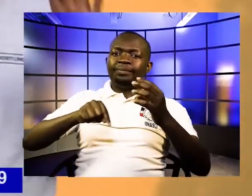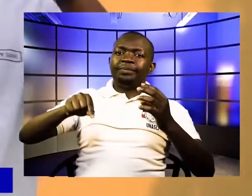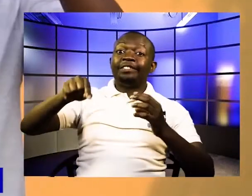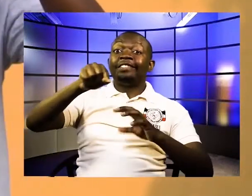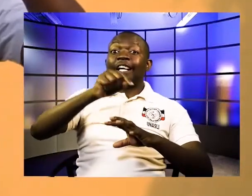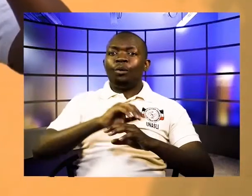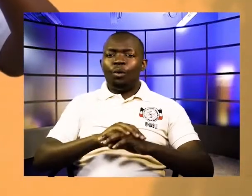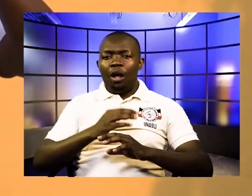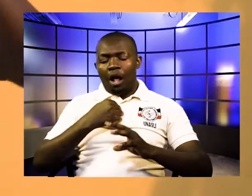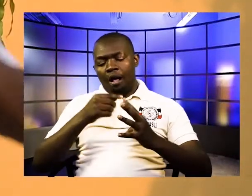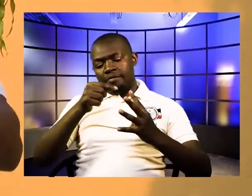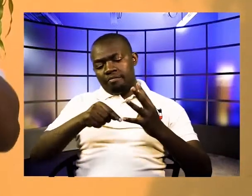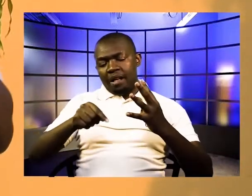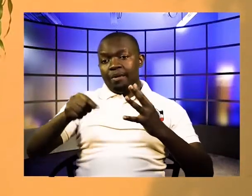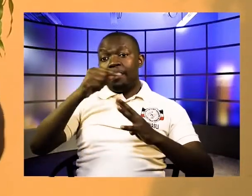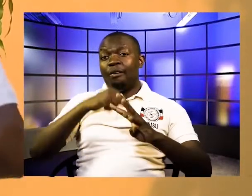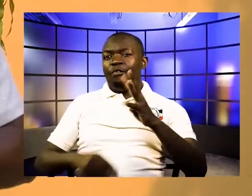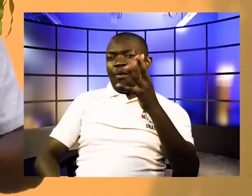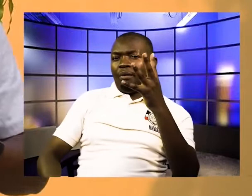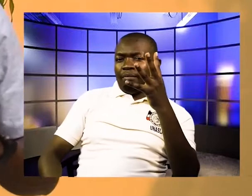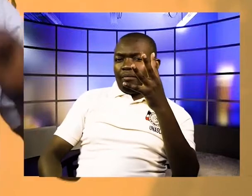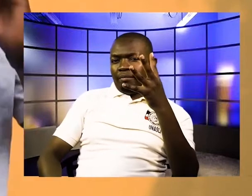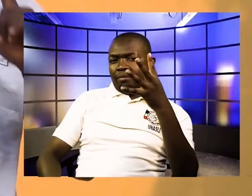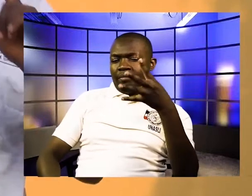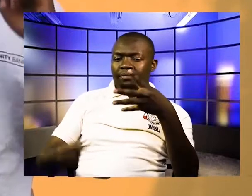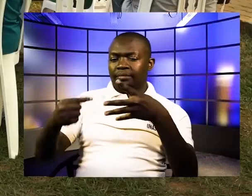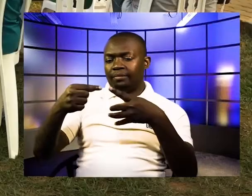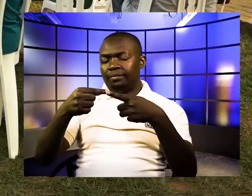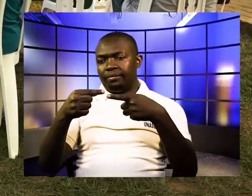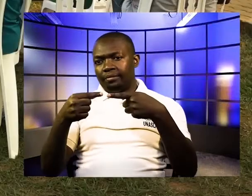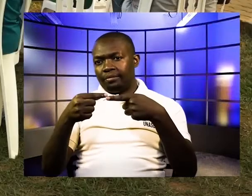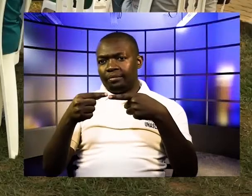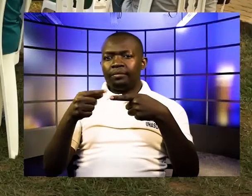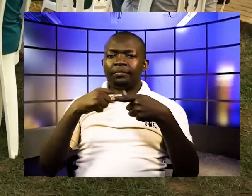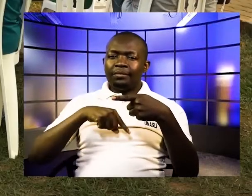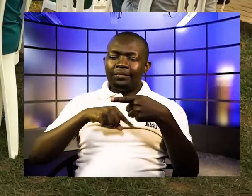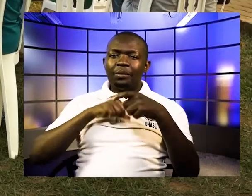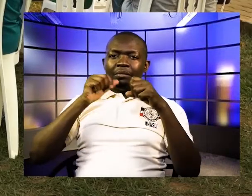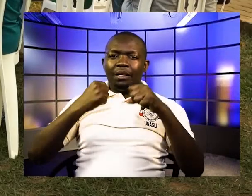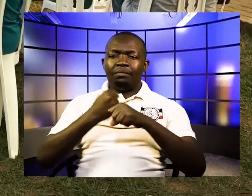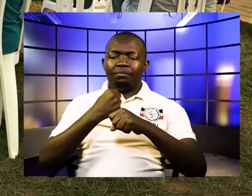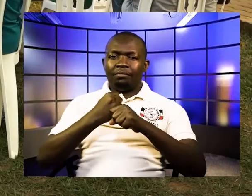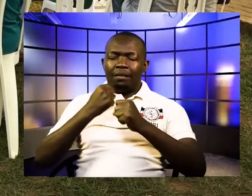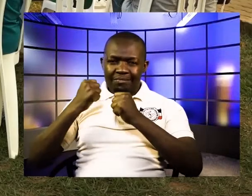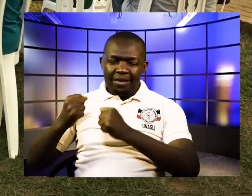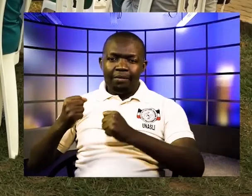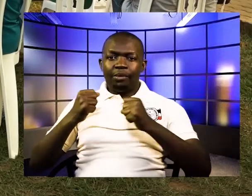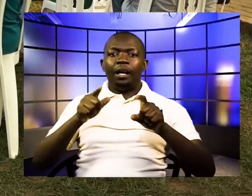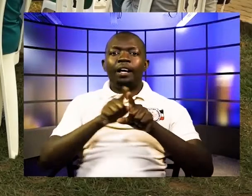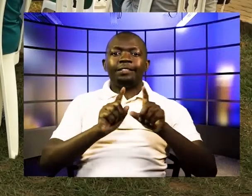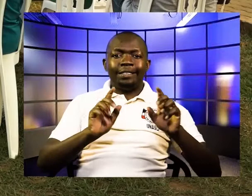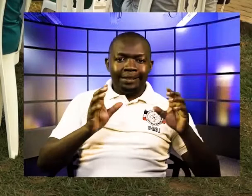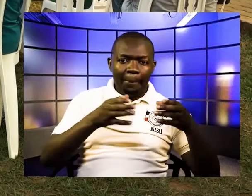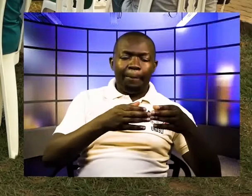cycle has four main points. Number one, let's fight as a team, as a nation, and as